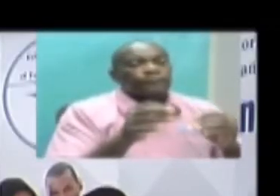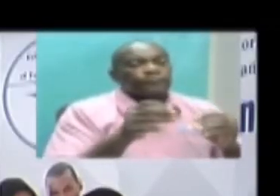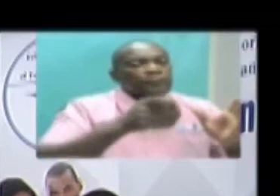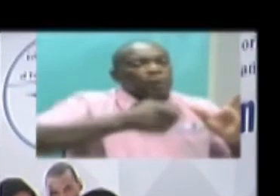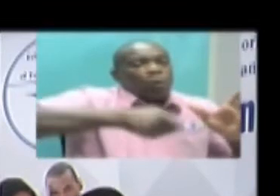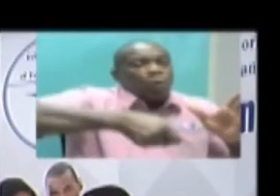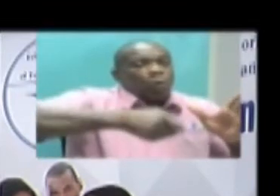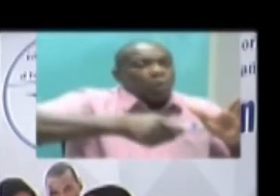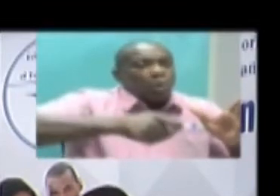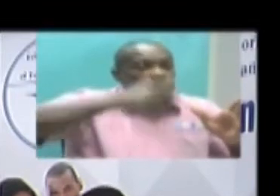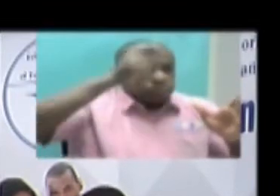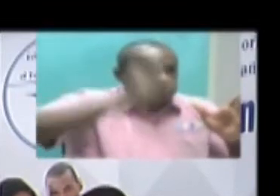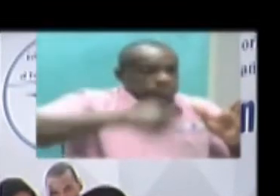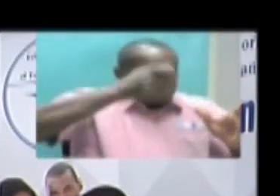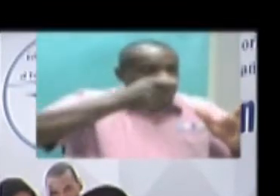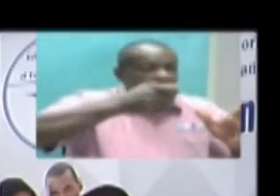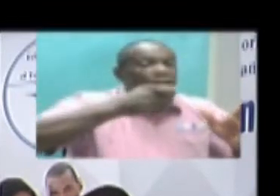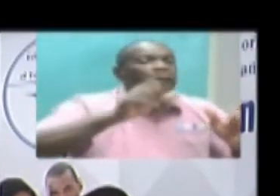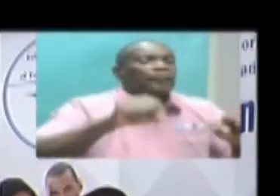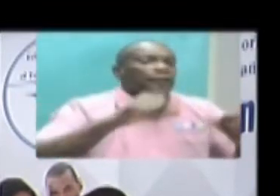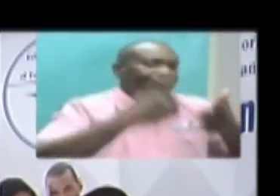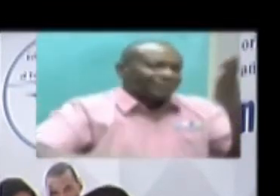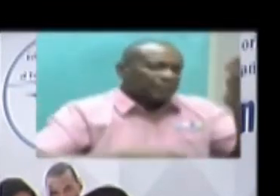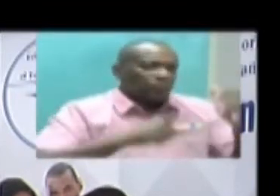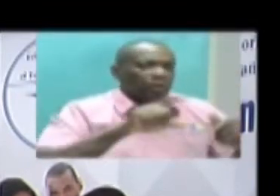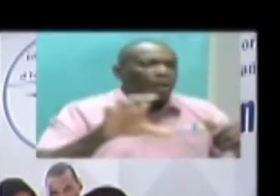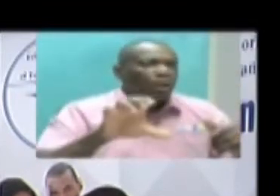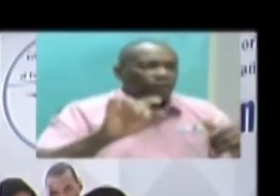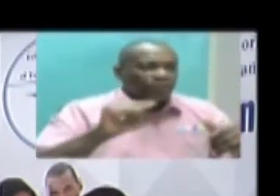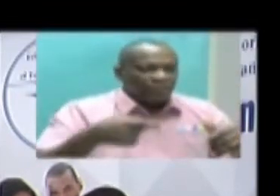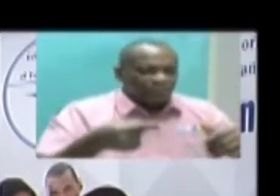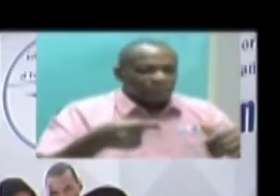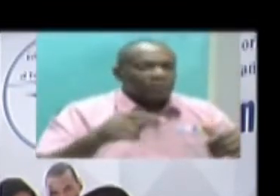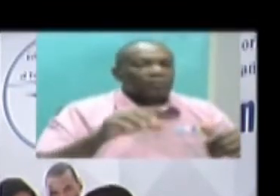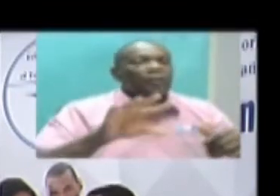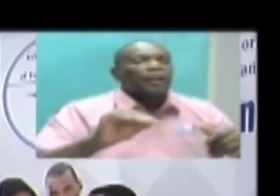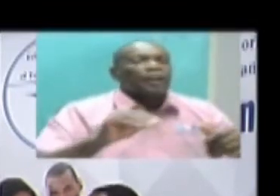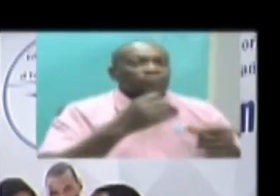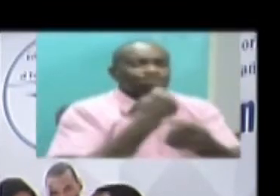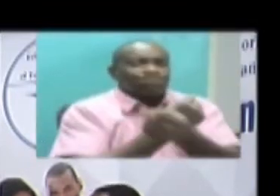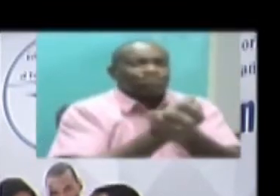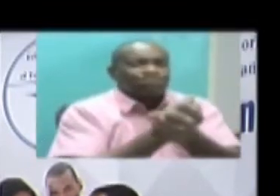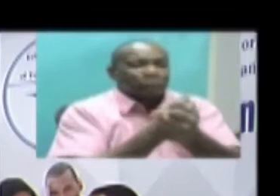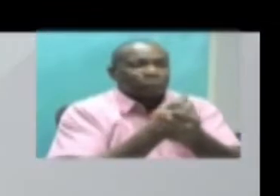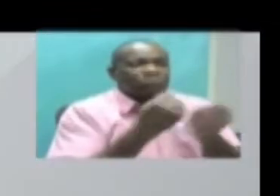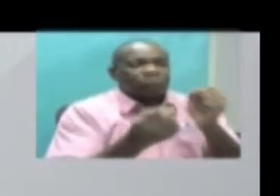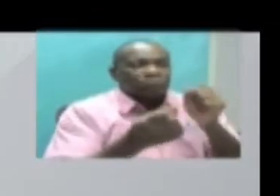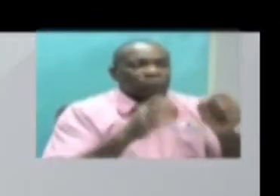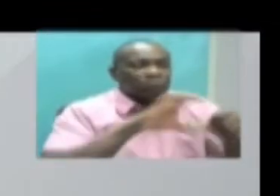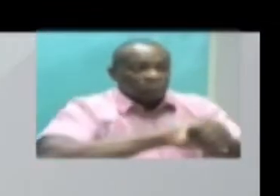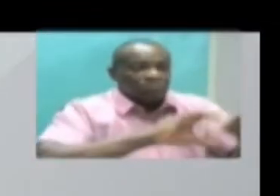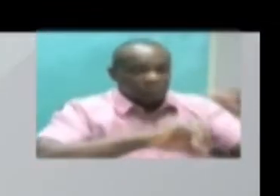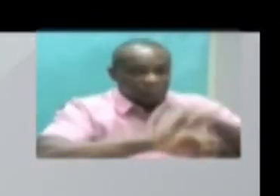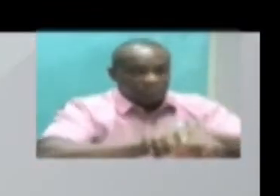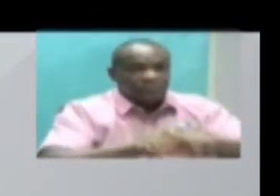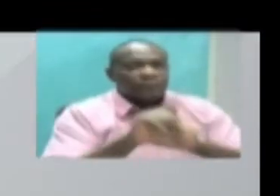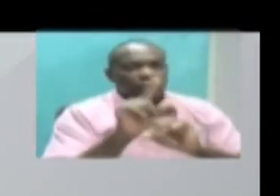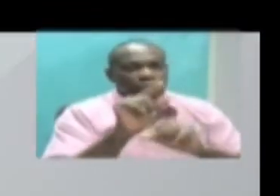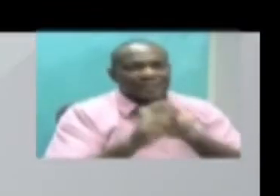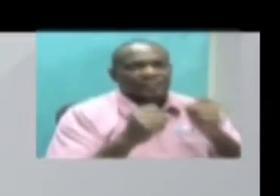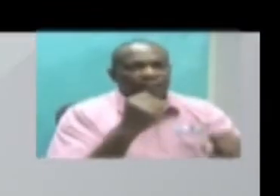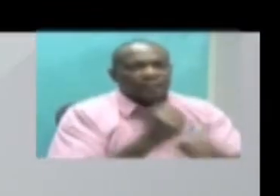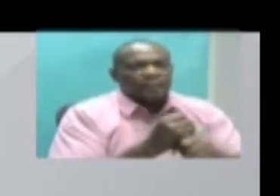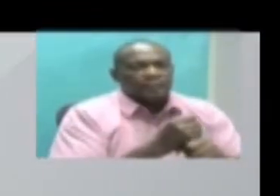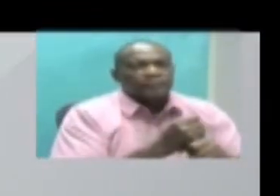of $100,000 and to imprisonment for 20 years. And I'm going to close off that little segment, but for